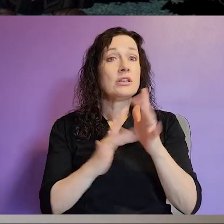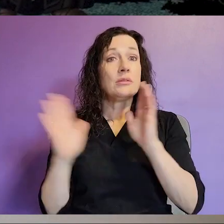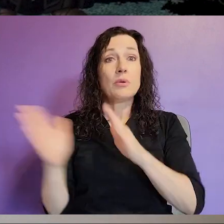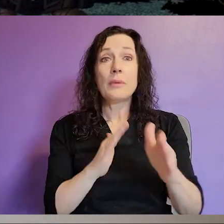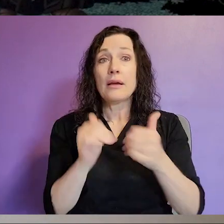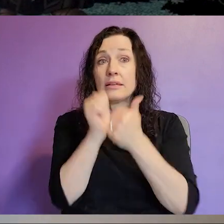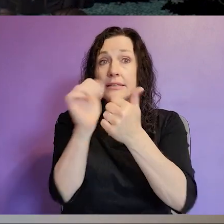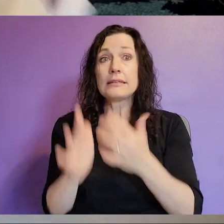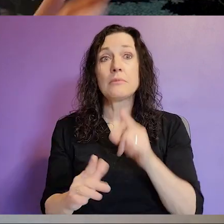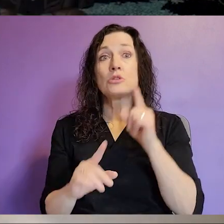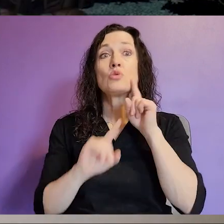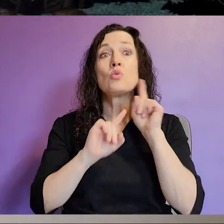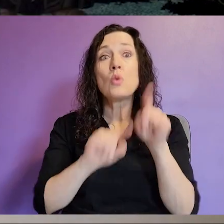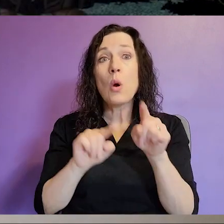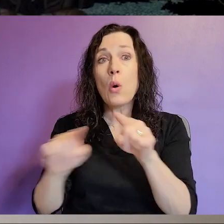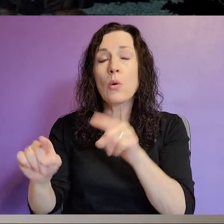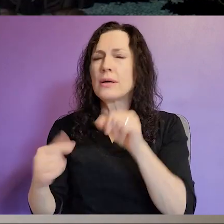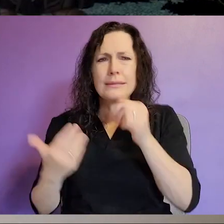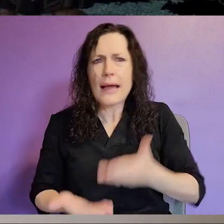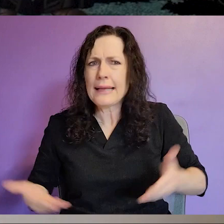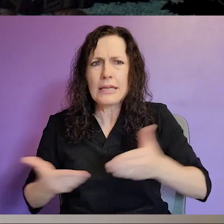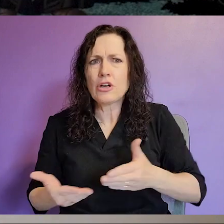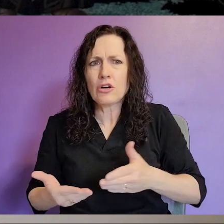apostles for out there,